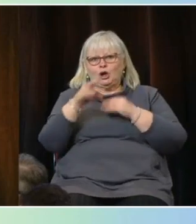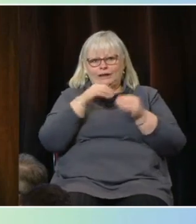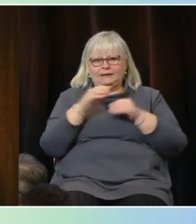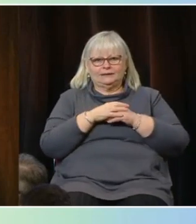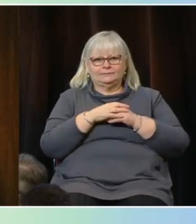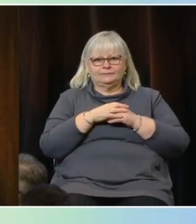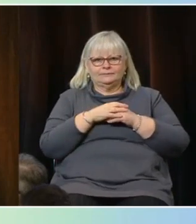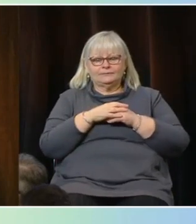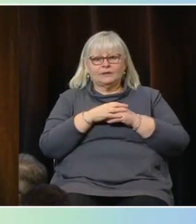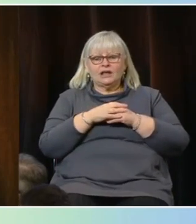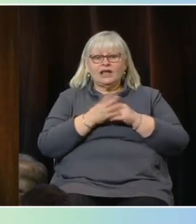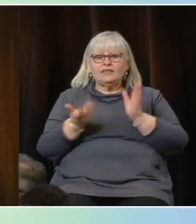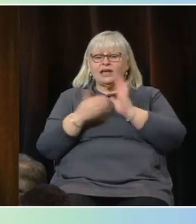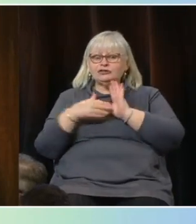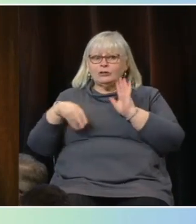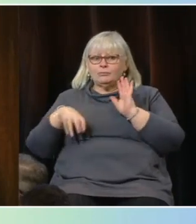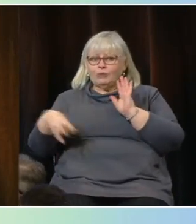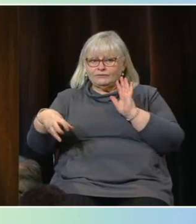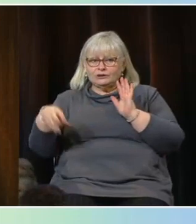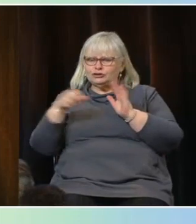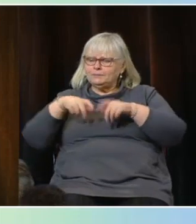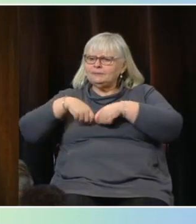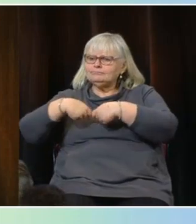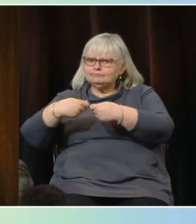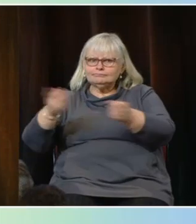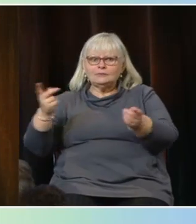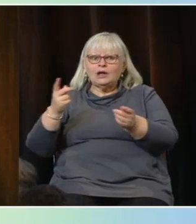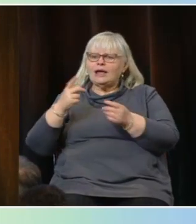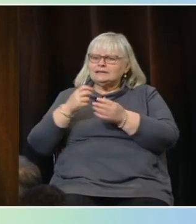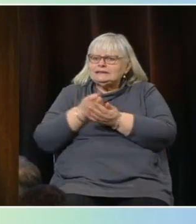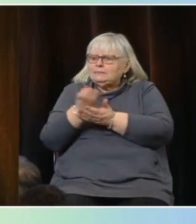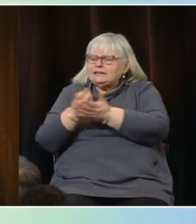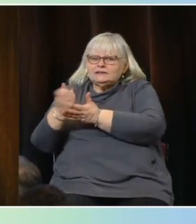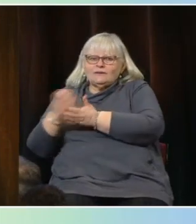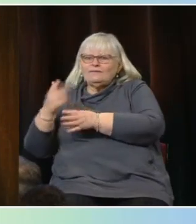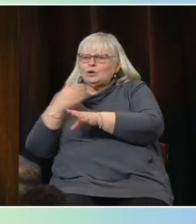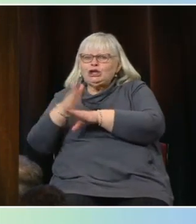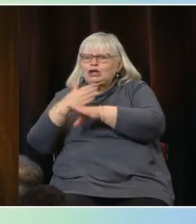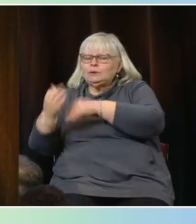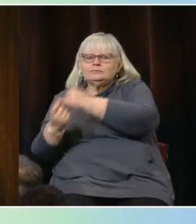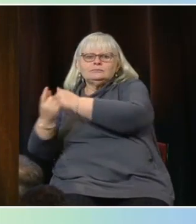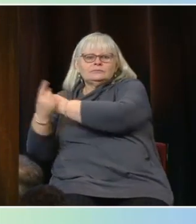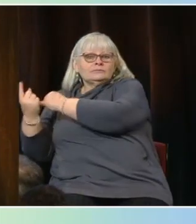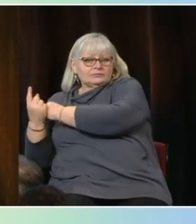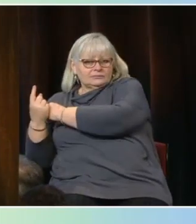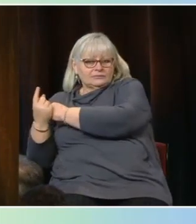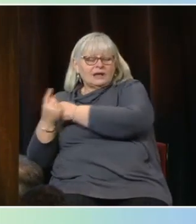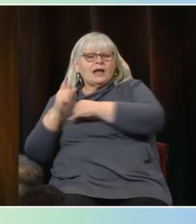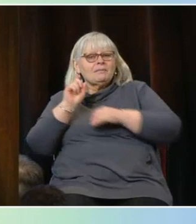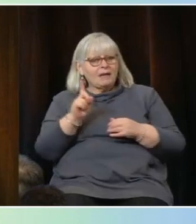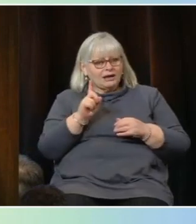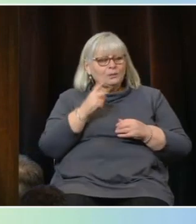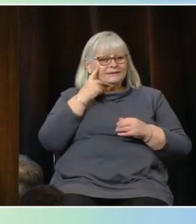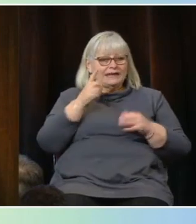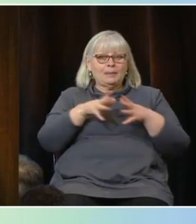excess profits should be dissipated over time as new and Innovative competitors enter but increasingly in Australia and elsewhere we have seen the biggest and